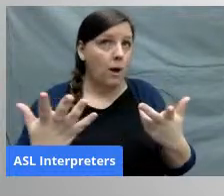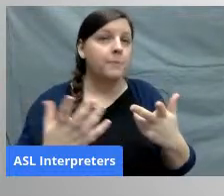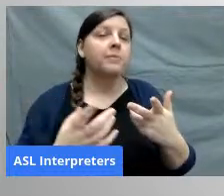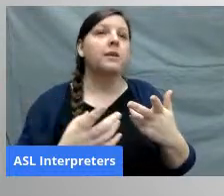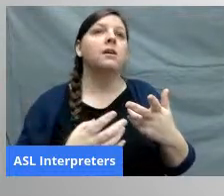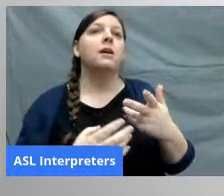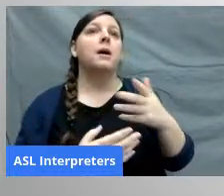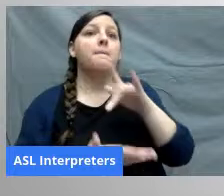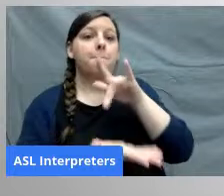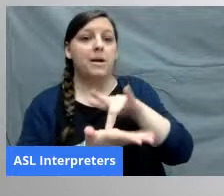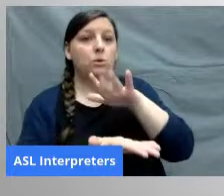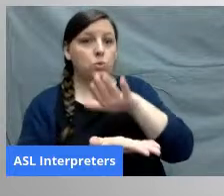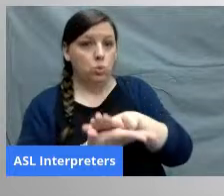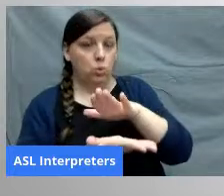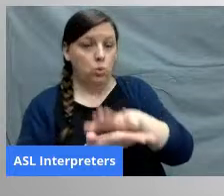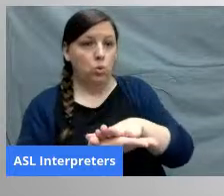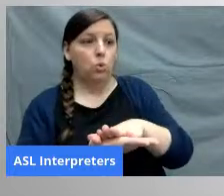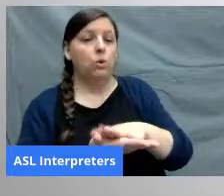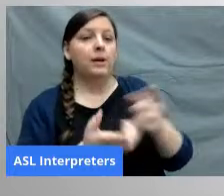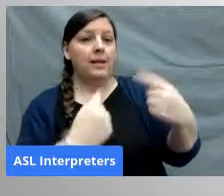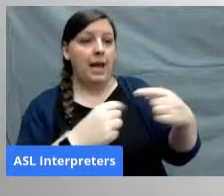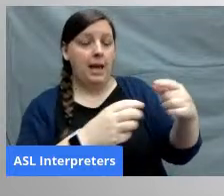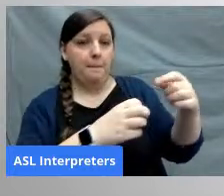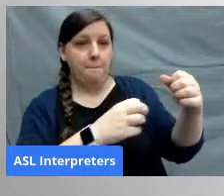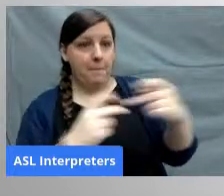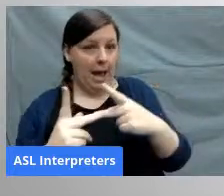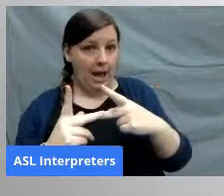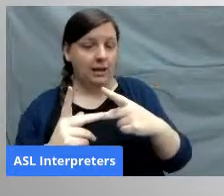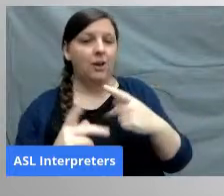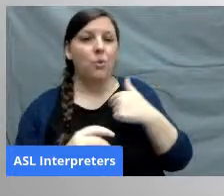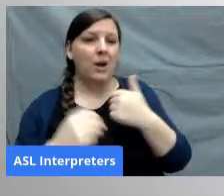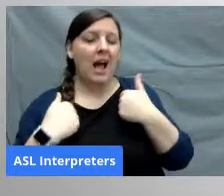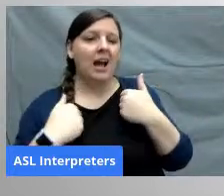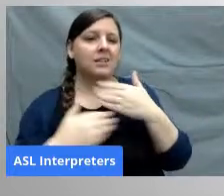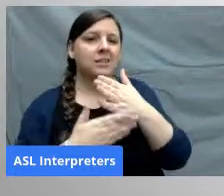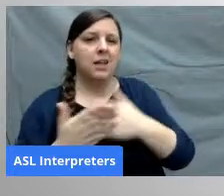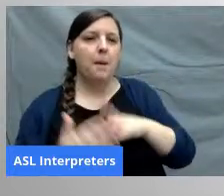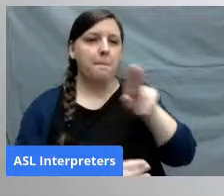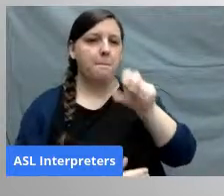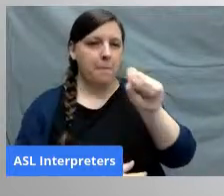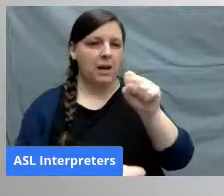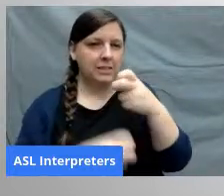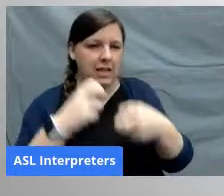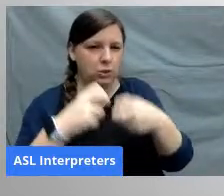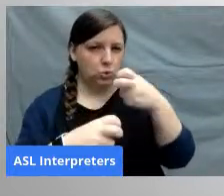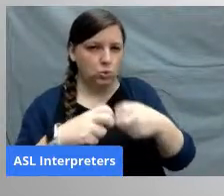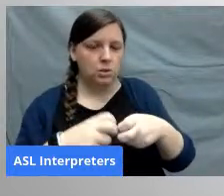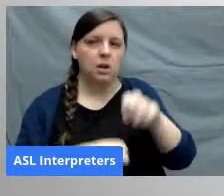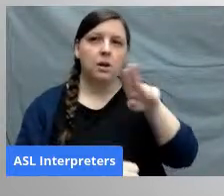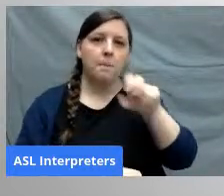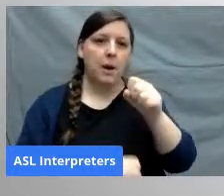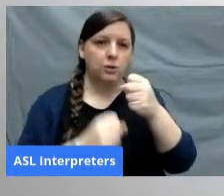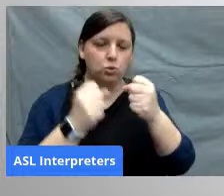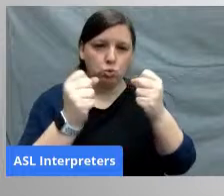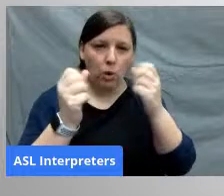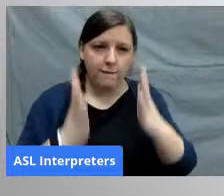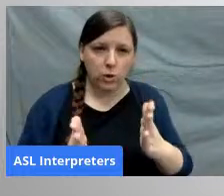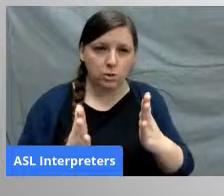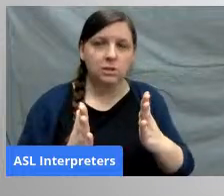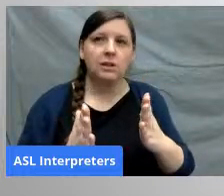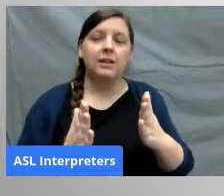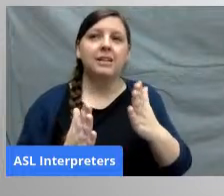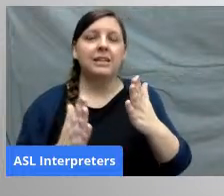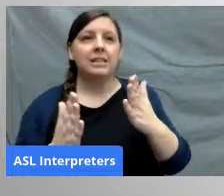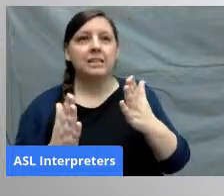with our middle schools, we had some bus issues, bus drivers having